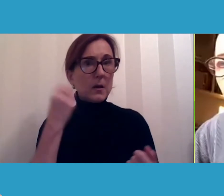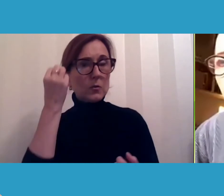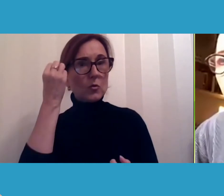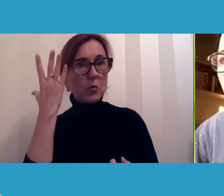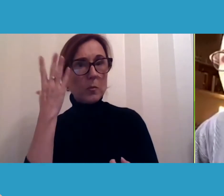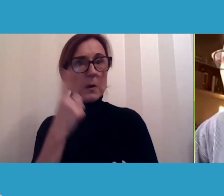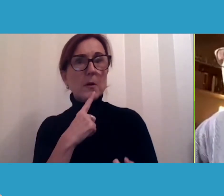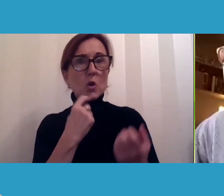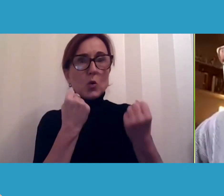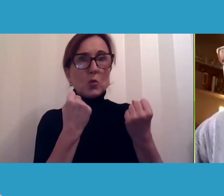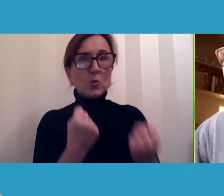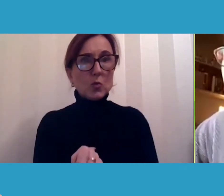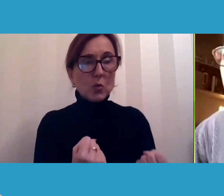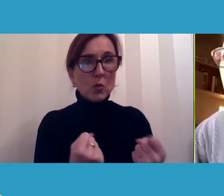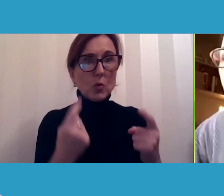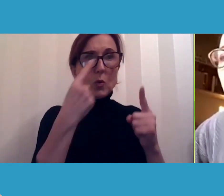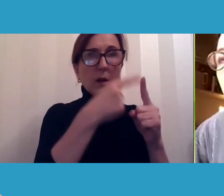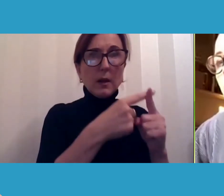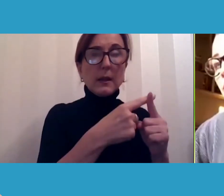speech.